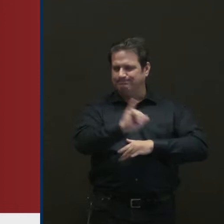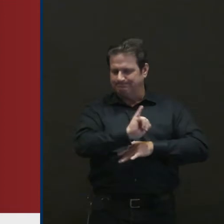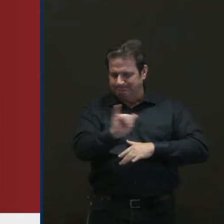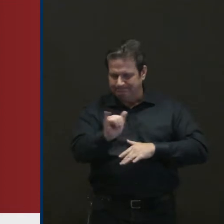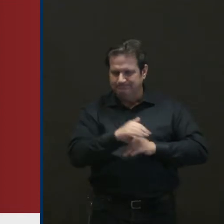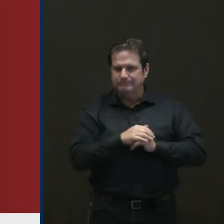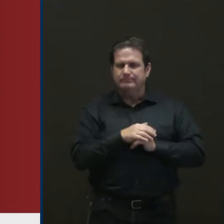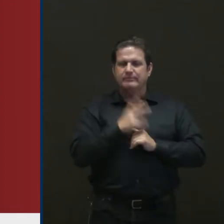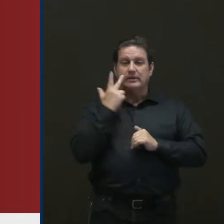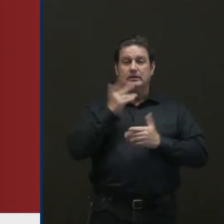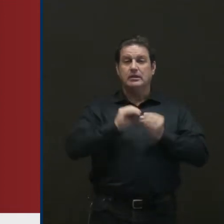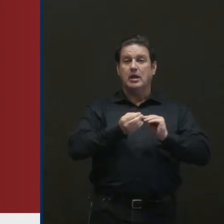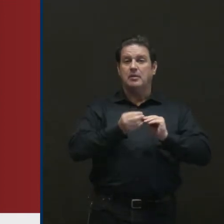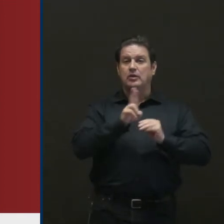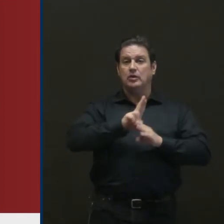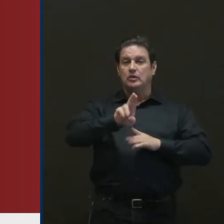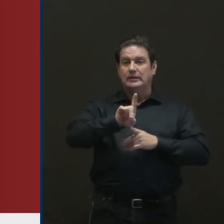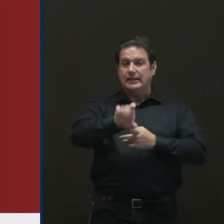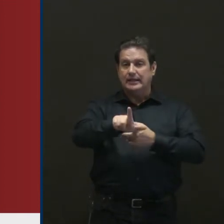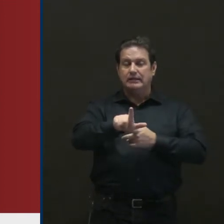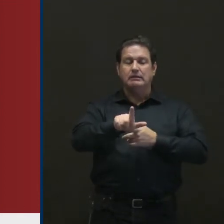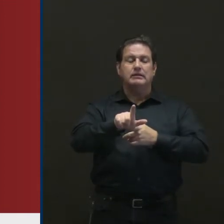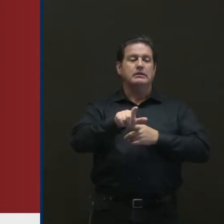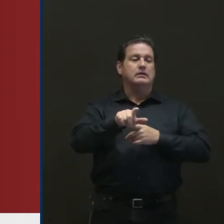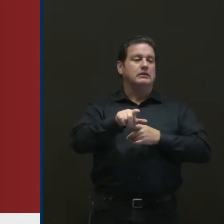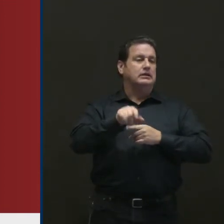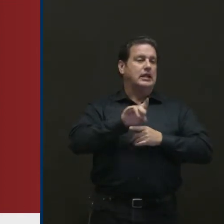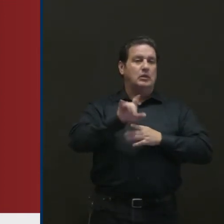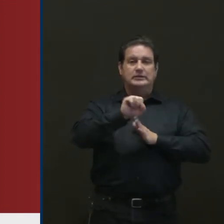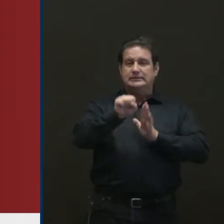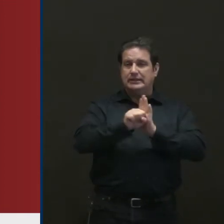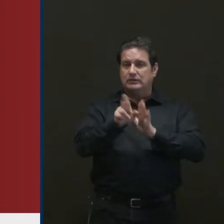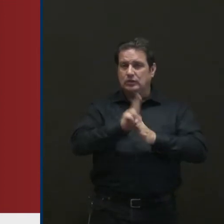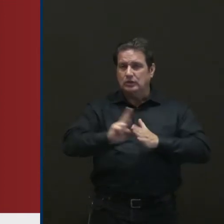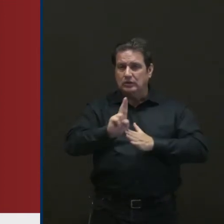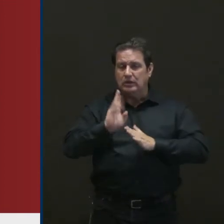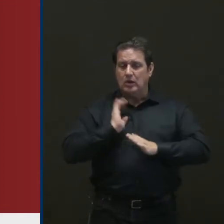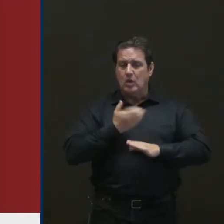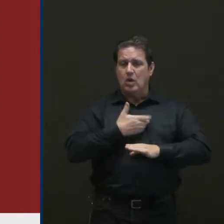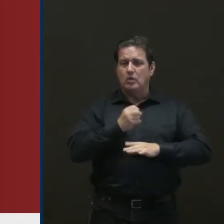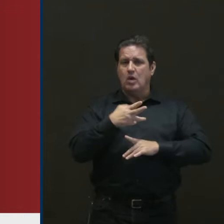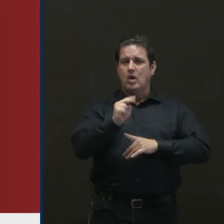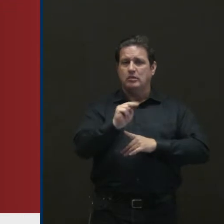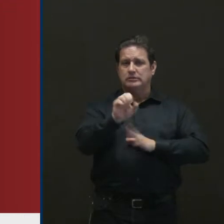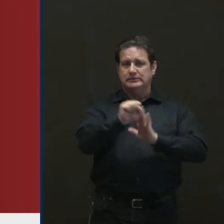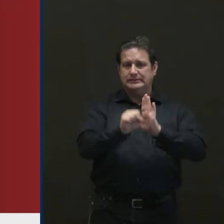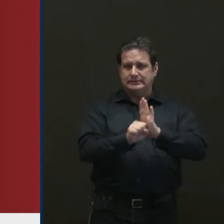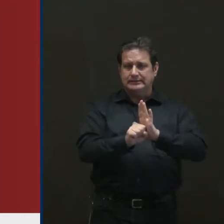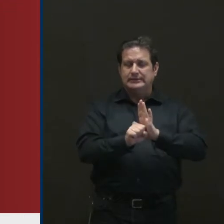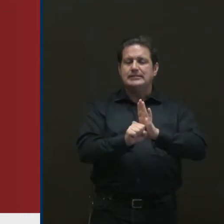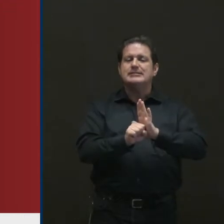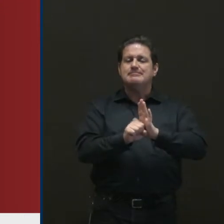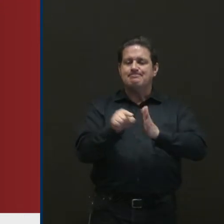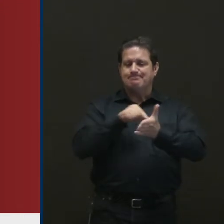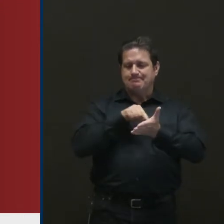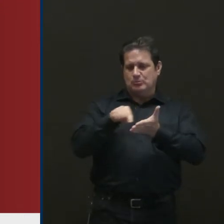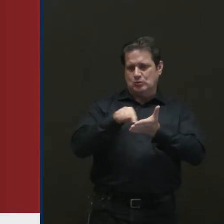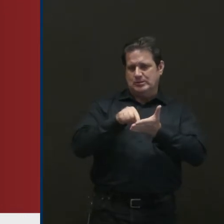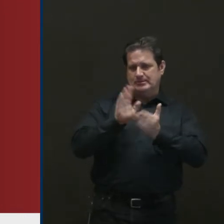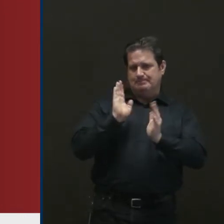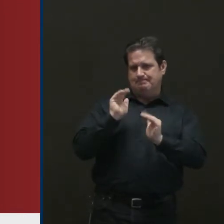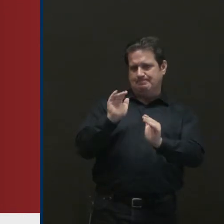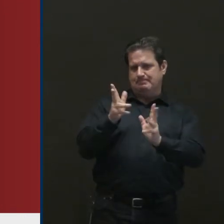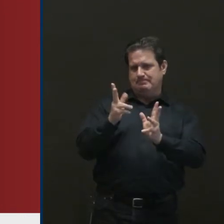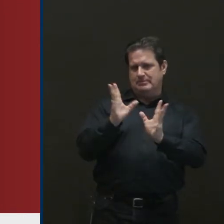at the University of Delaware and Delaware State University here. In our own state, we've got meetings this week, and we've had